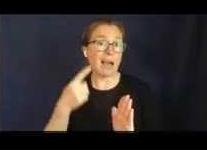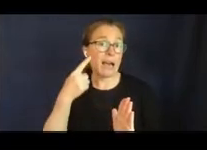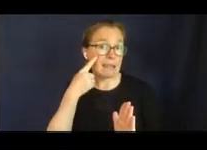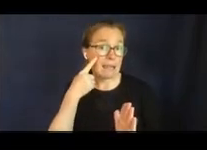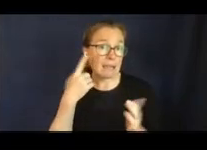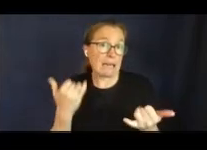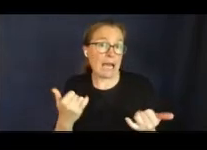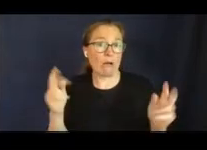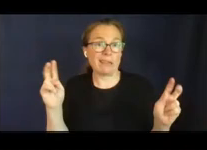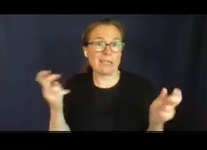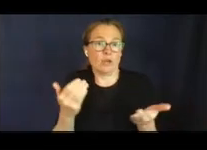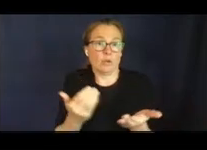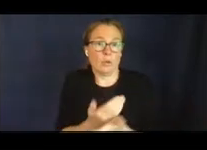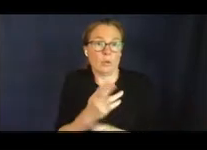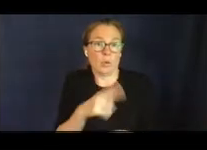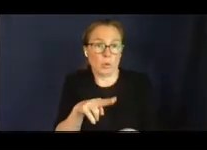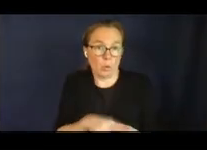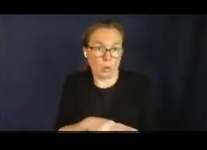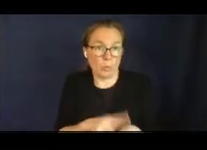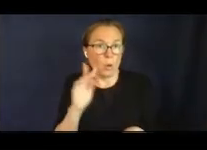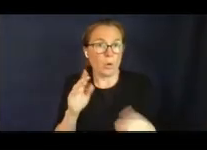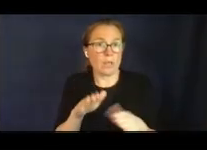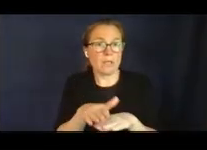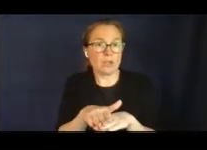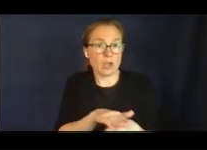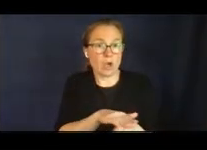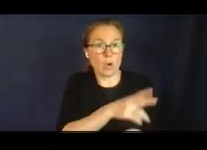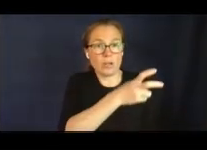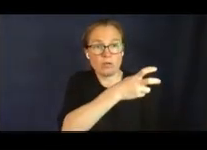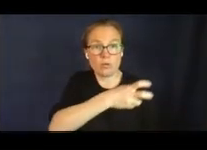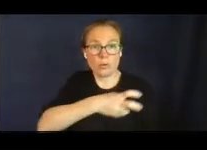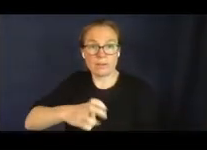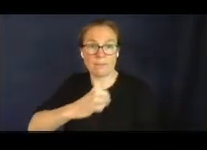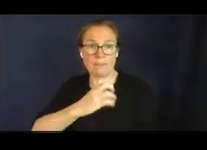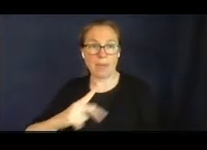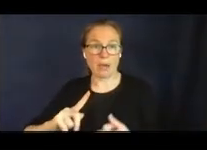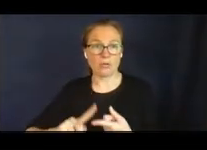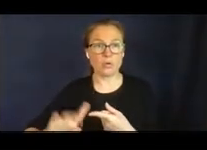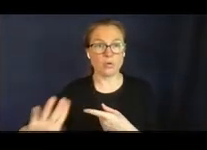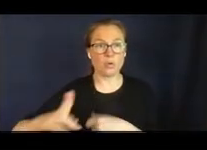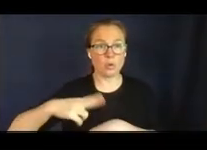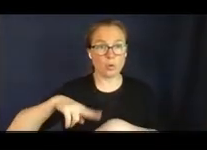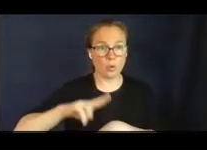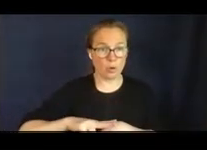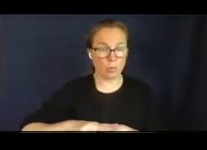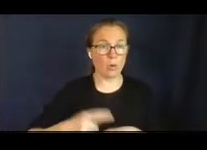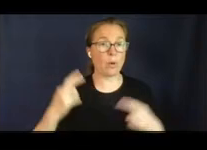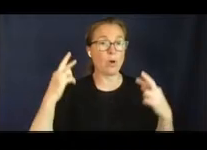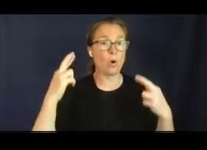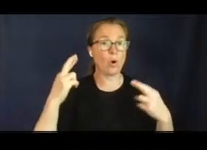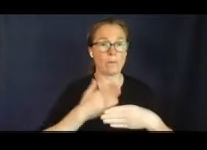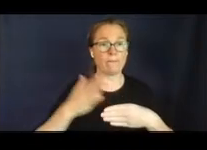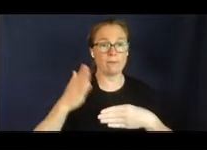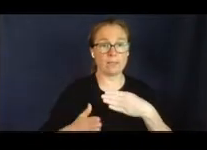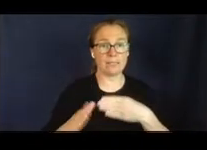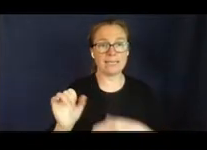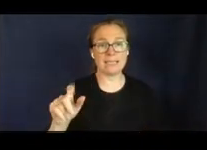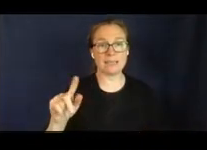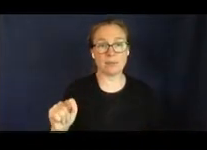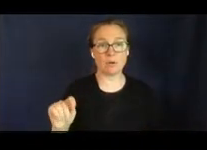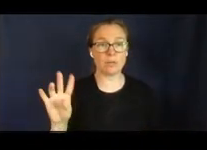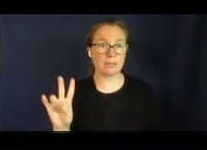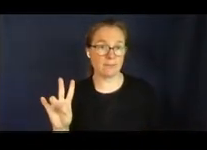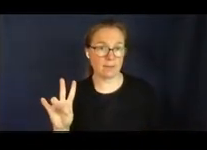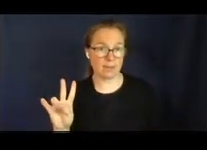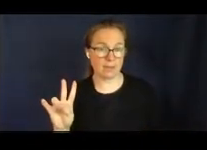normal will be gradual and phased, but we expect to have that be completed by September 7th. We